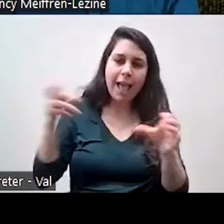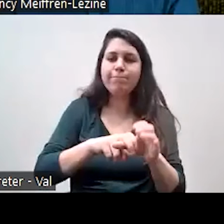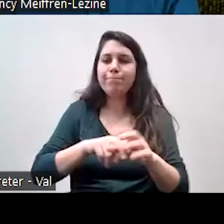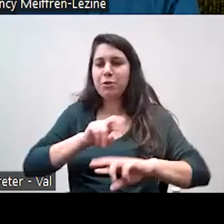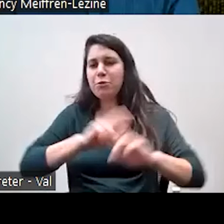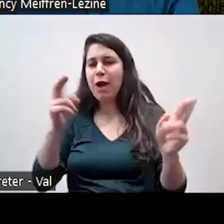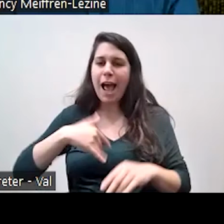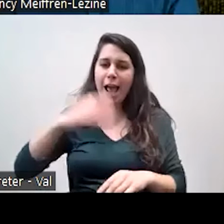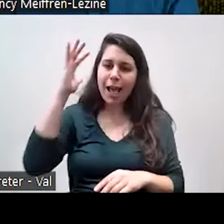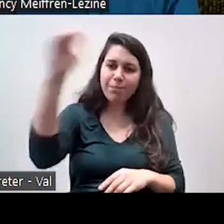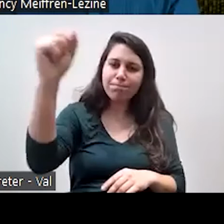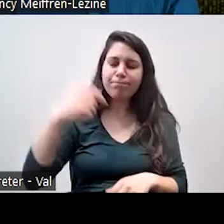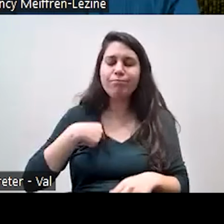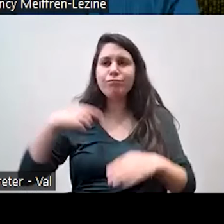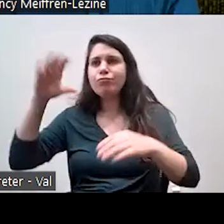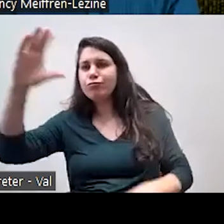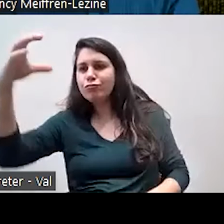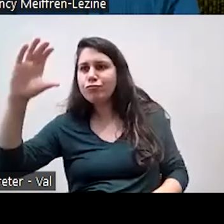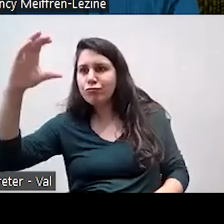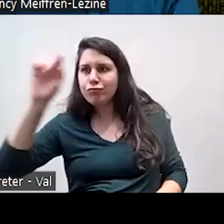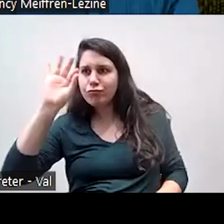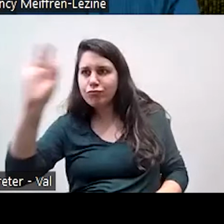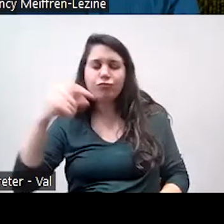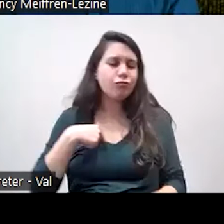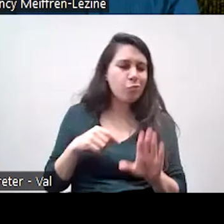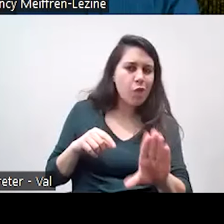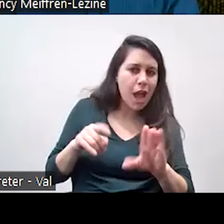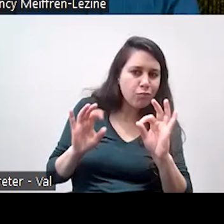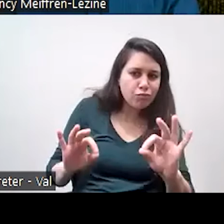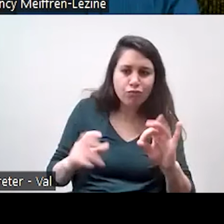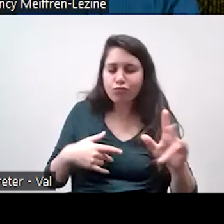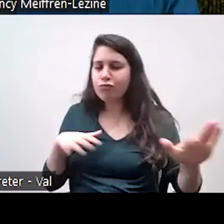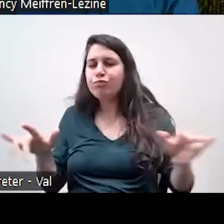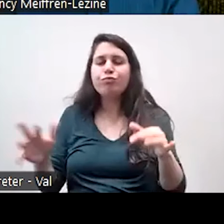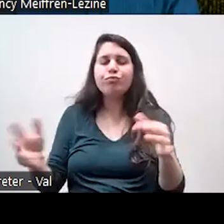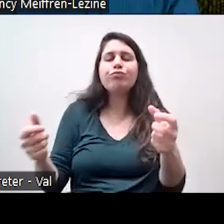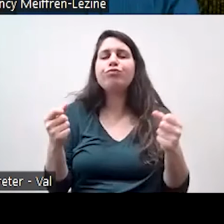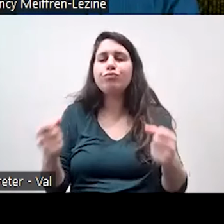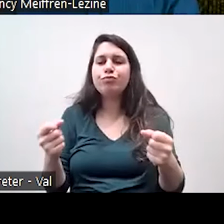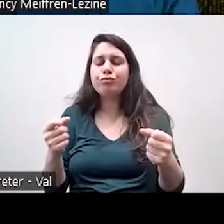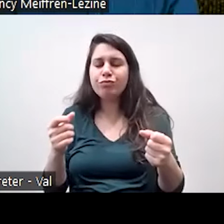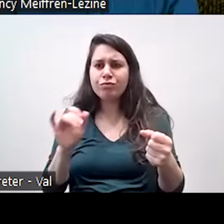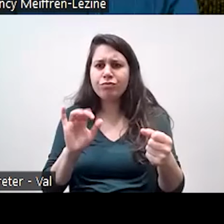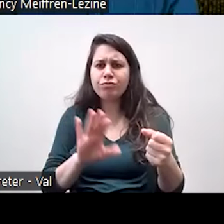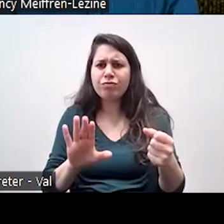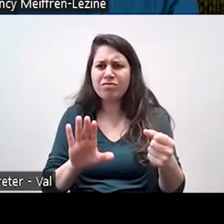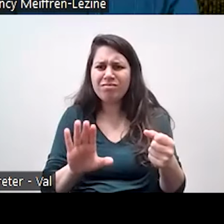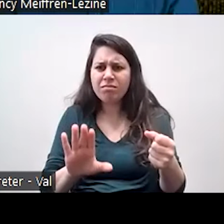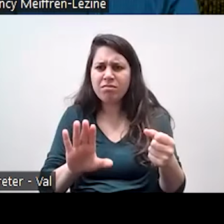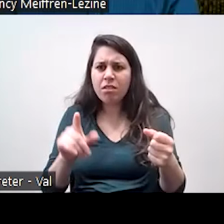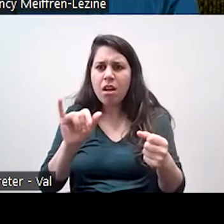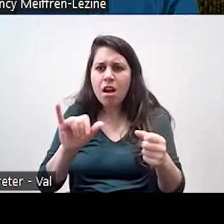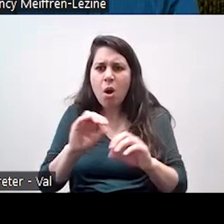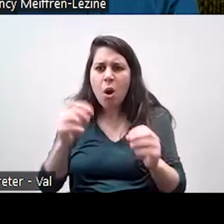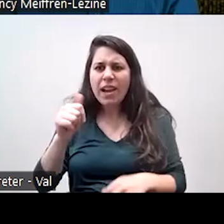mirror, and you check your brakes, and then imagine that you don't have a gas pedal. You don't have a way to move forward. All you